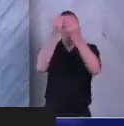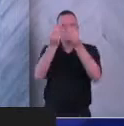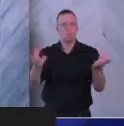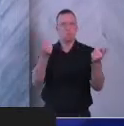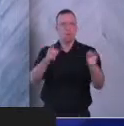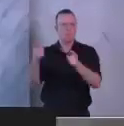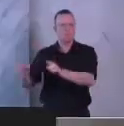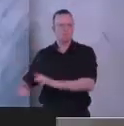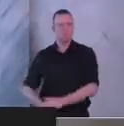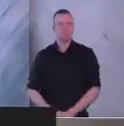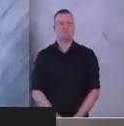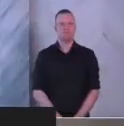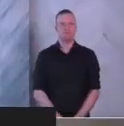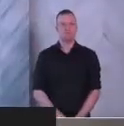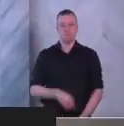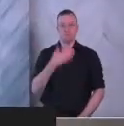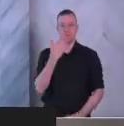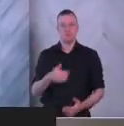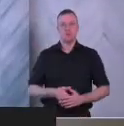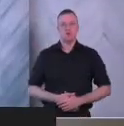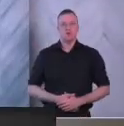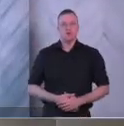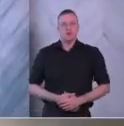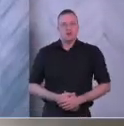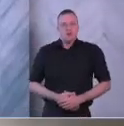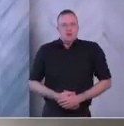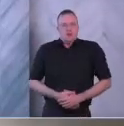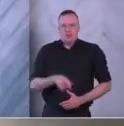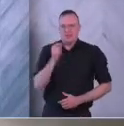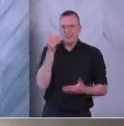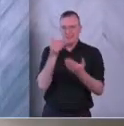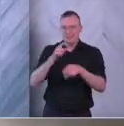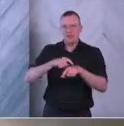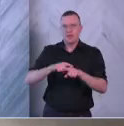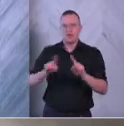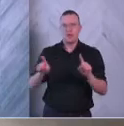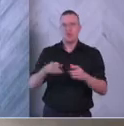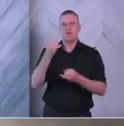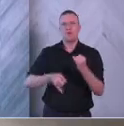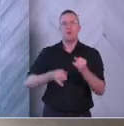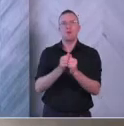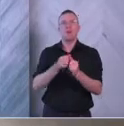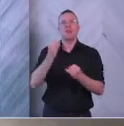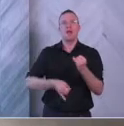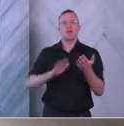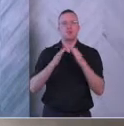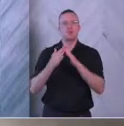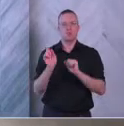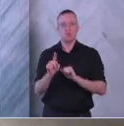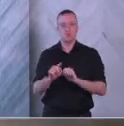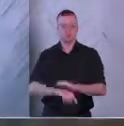there. Thank you. So we are a little bit close for time, but we will finish up with our last community question.